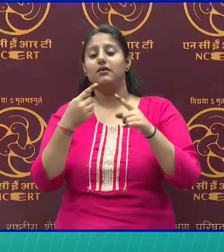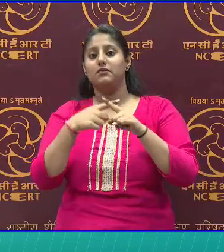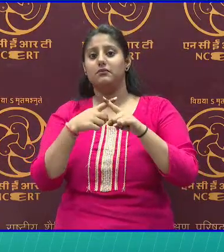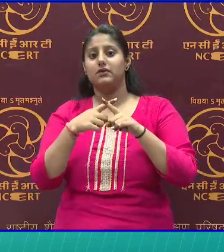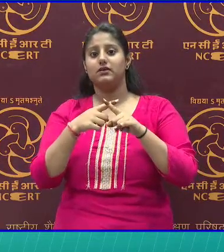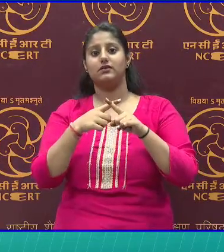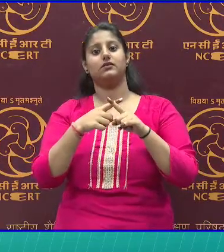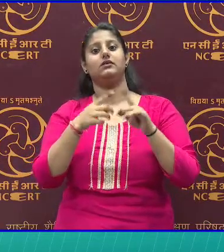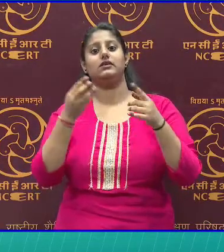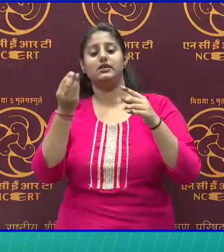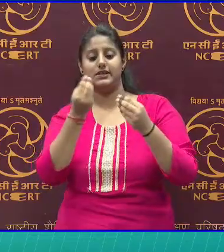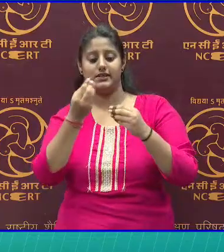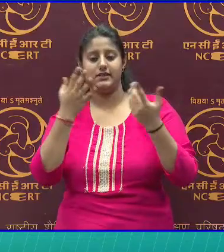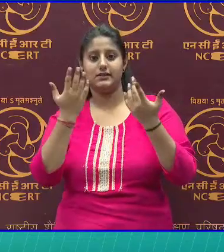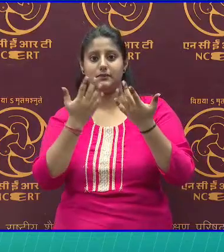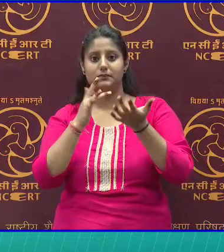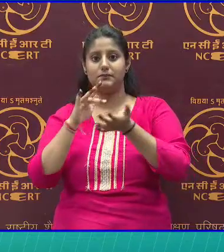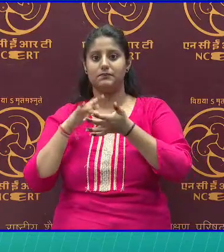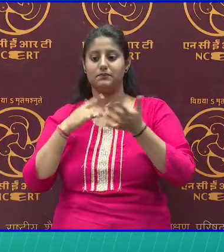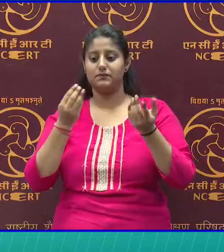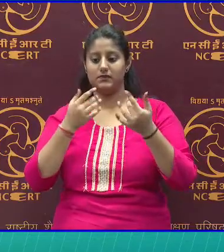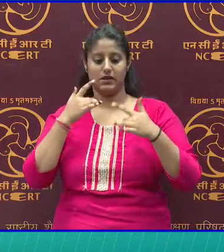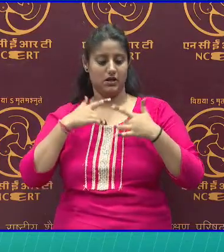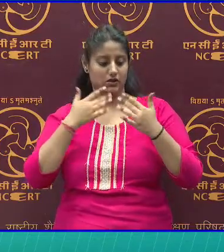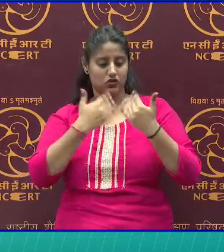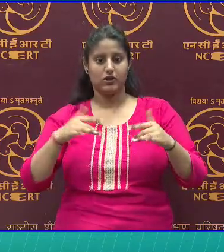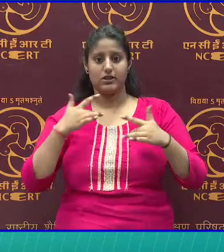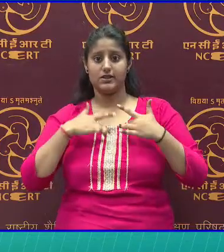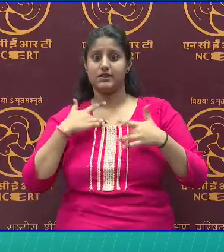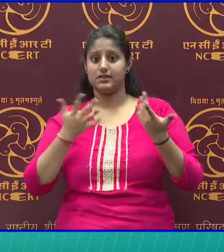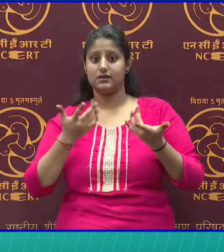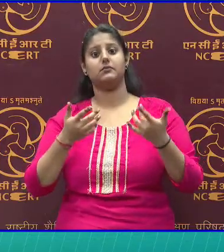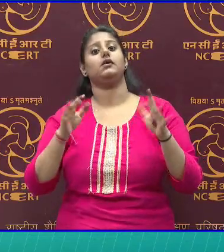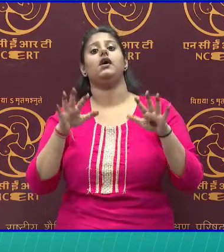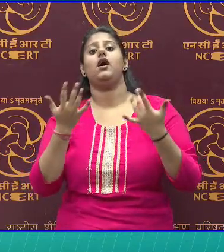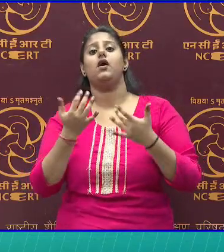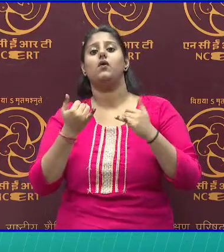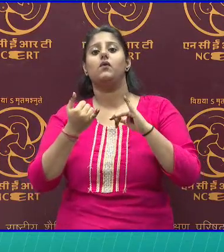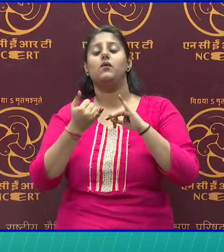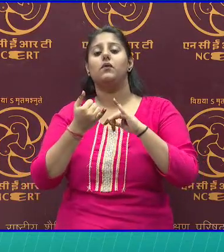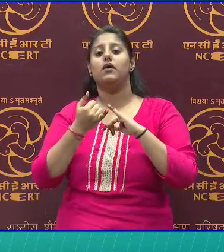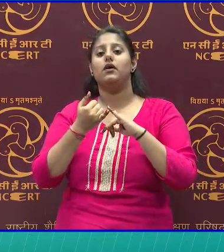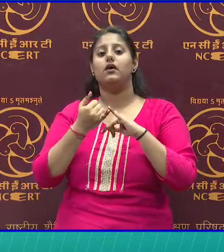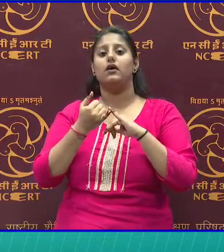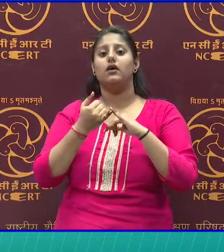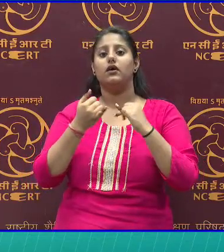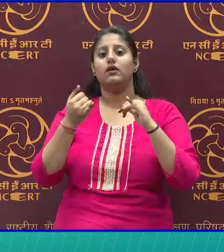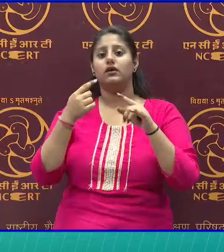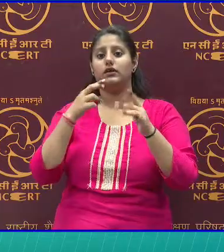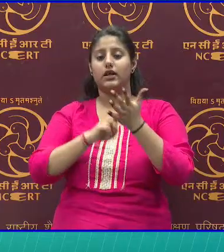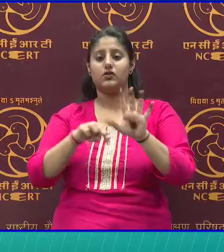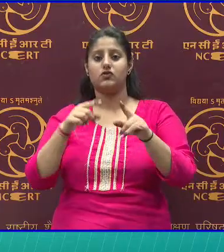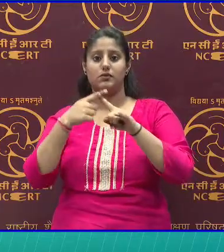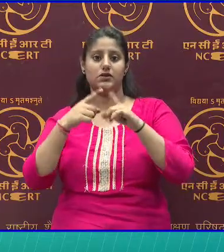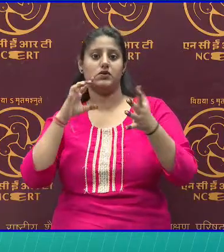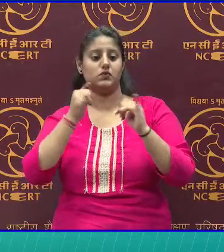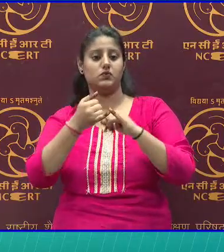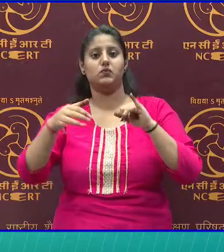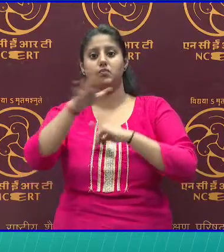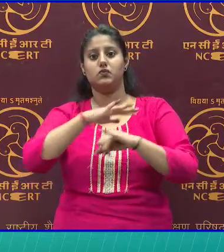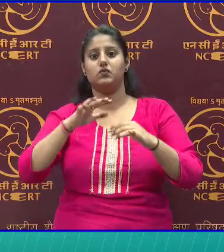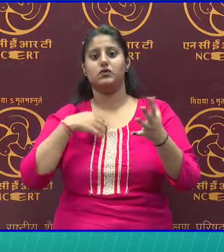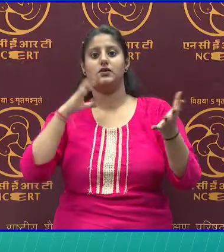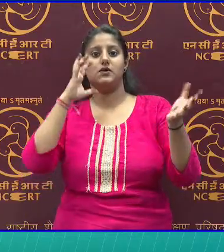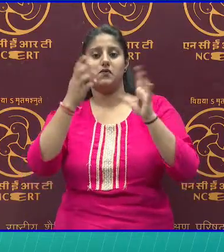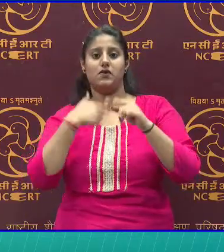trying to bring that element of curiosity among children and trying to appreciate the linkage between natural and social world as well. So this is how